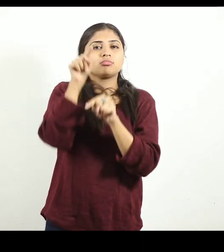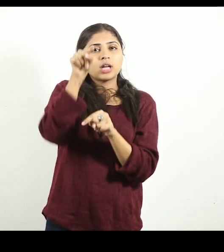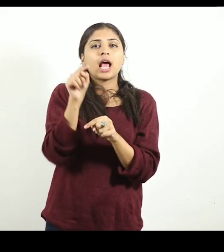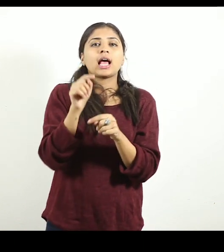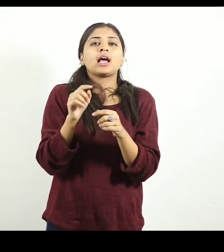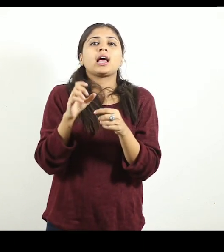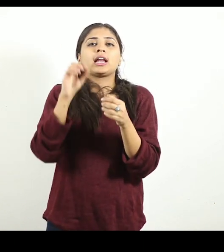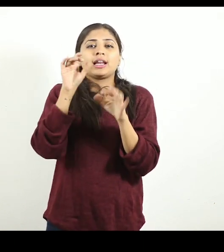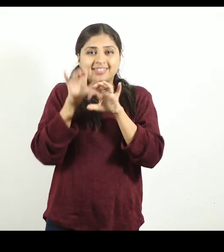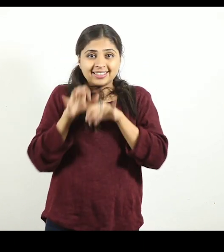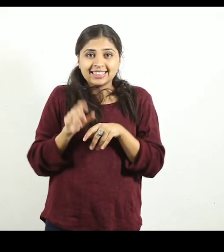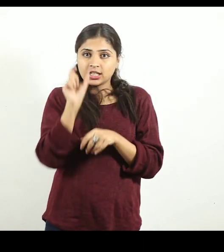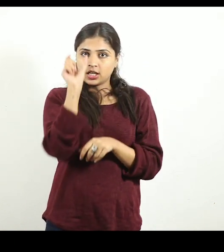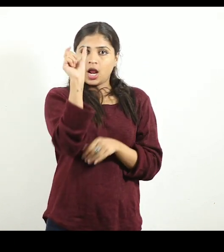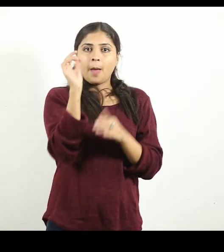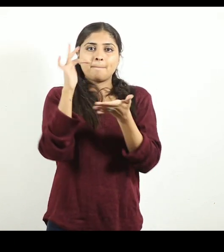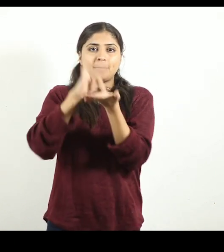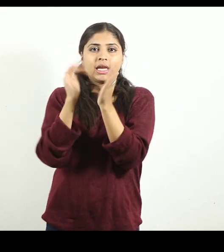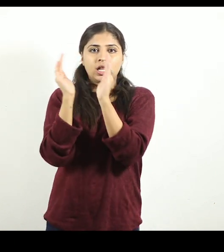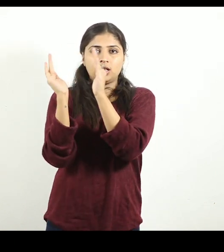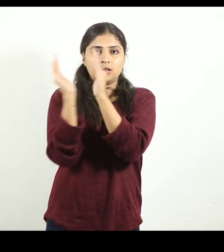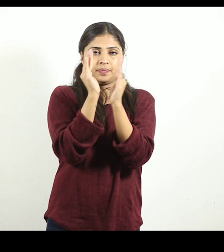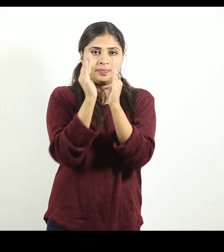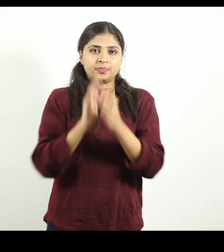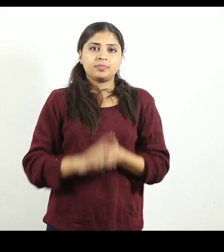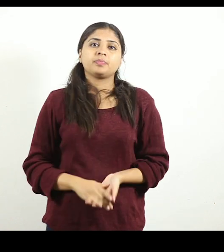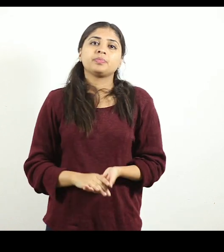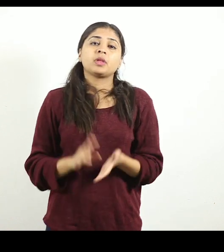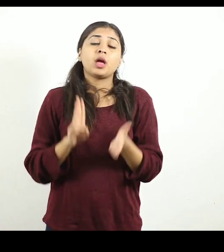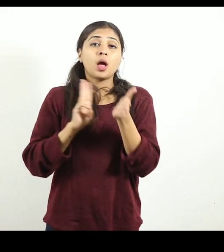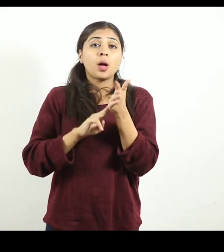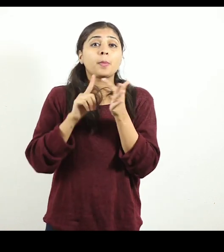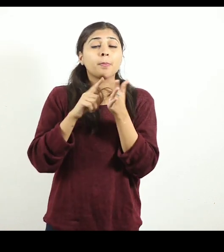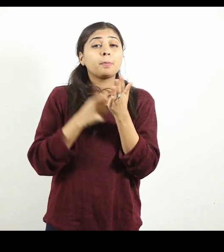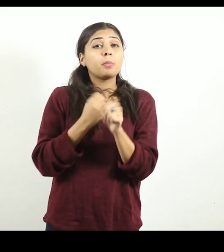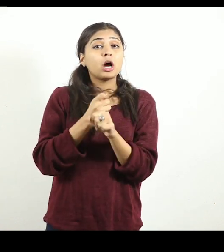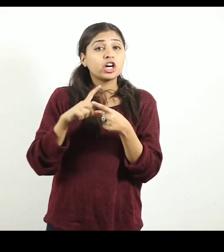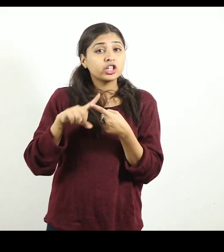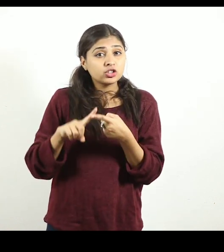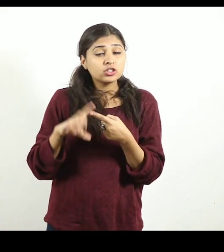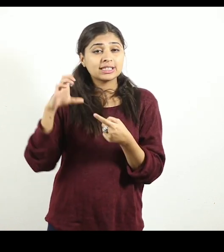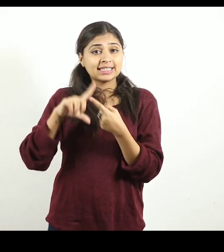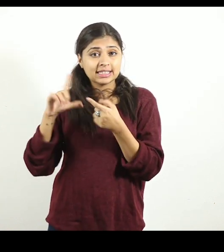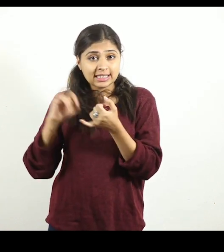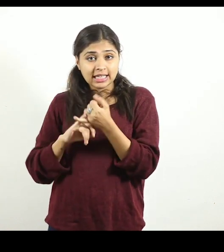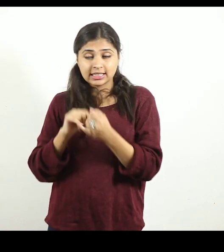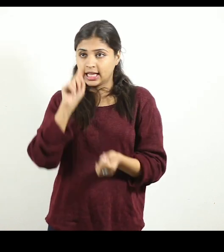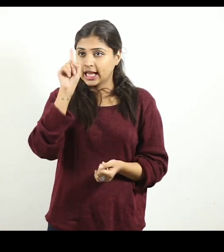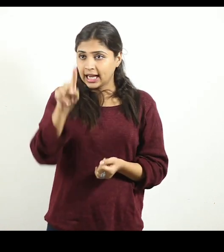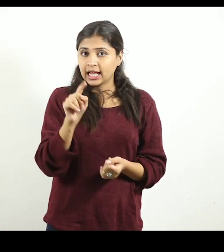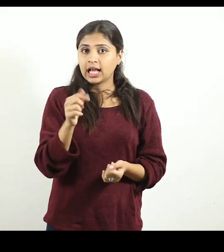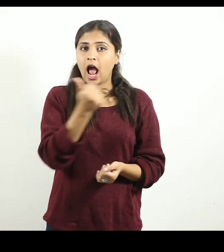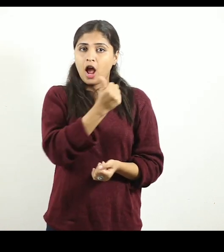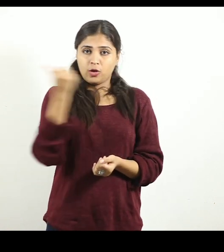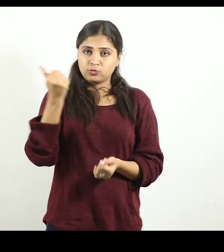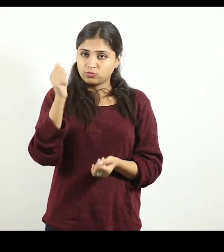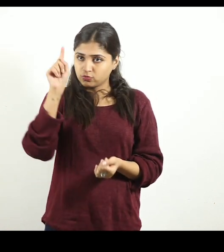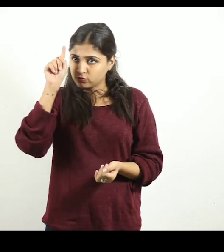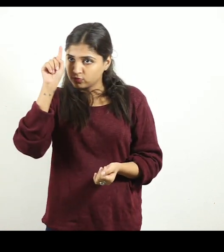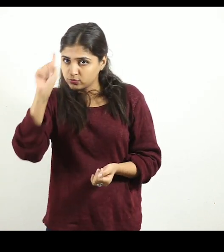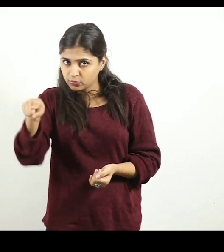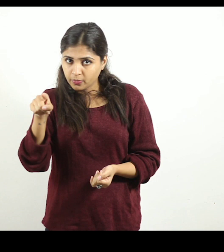merge cells only, click the arrow next to the merge and center and then click Merge Across or Merge